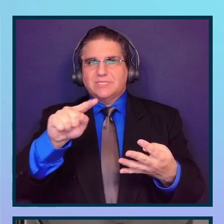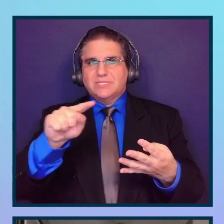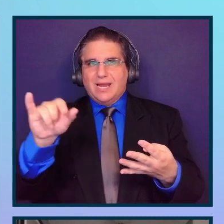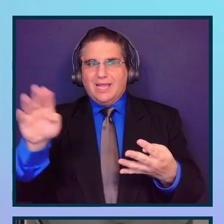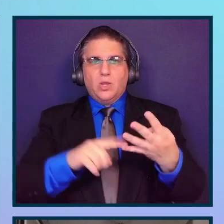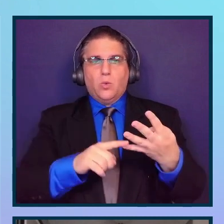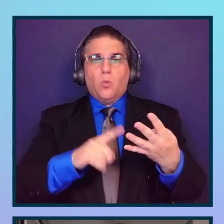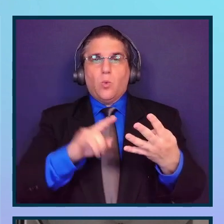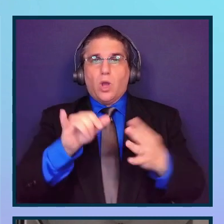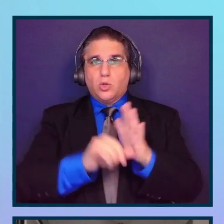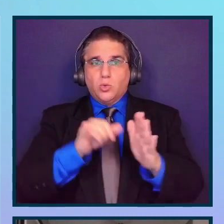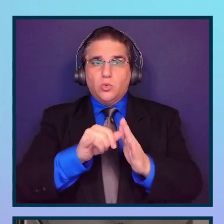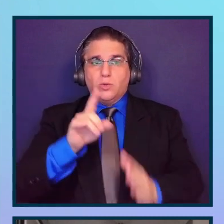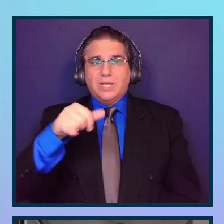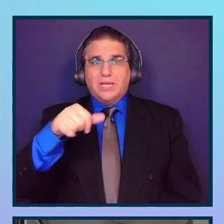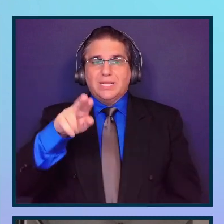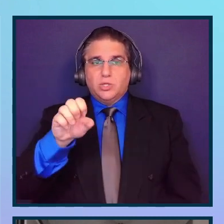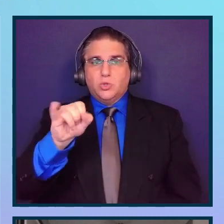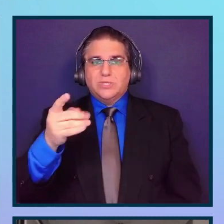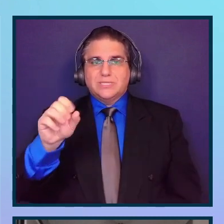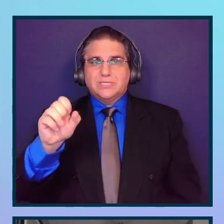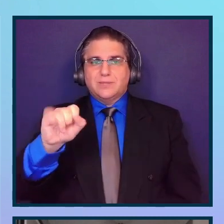channel, Deque Systems Inc.